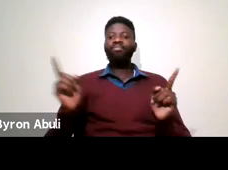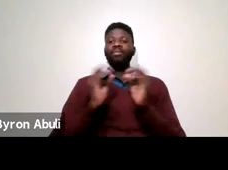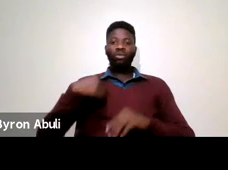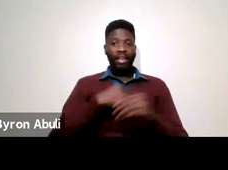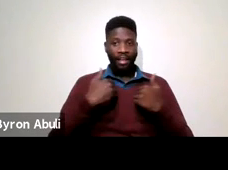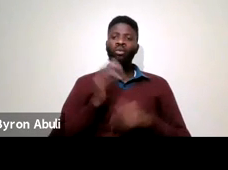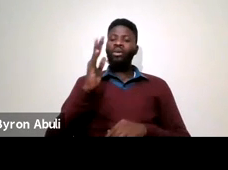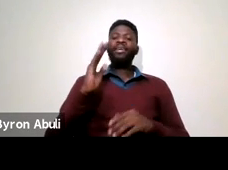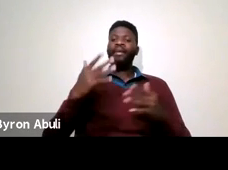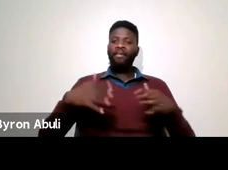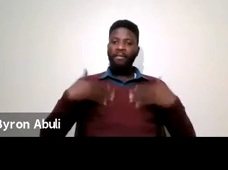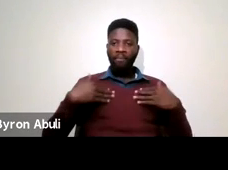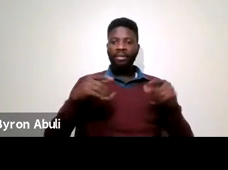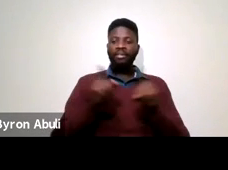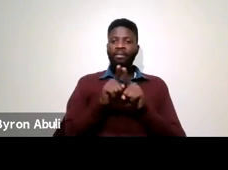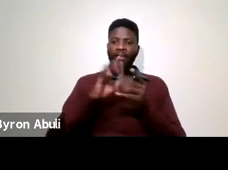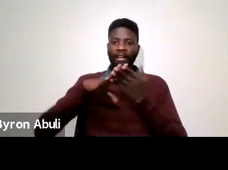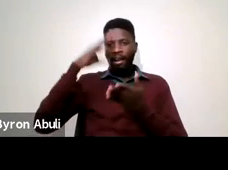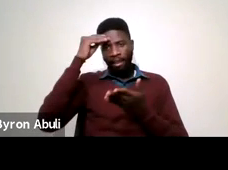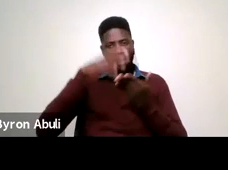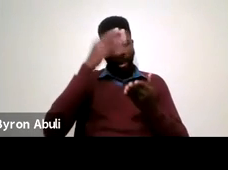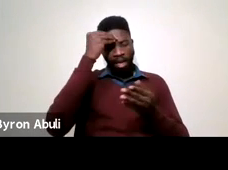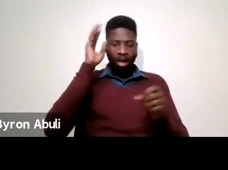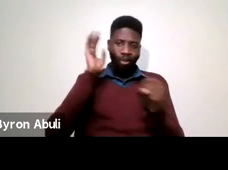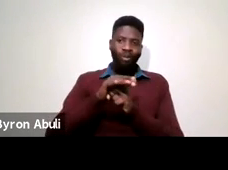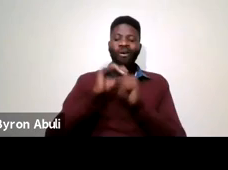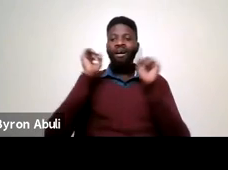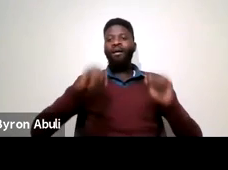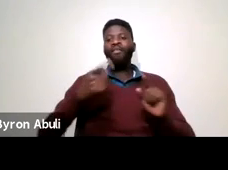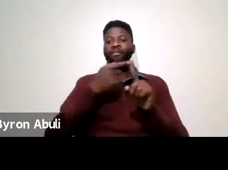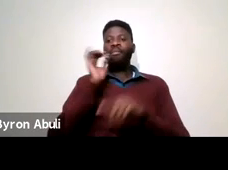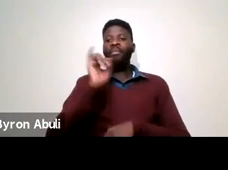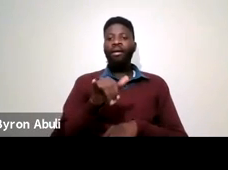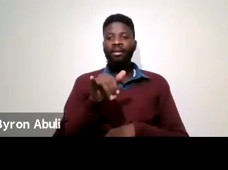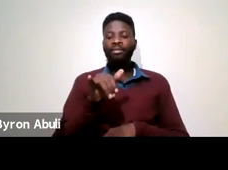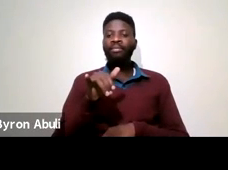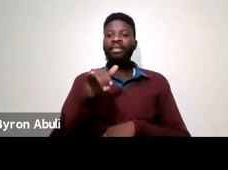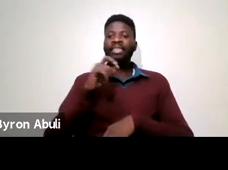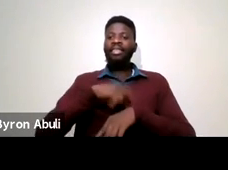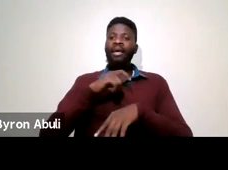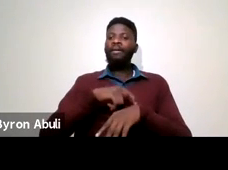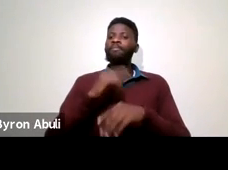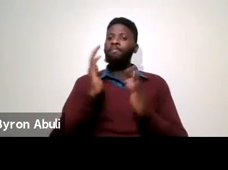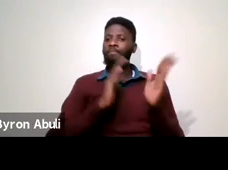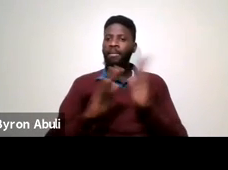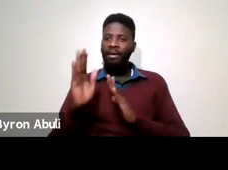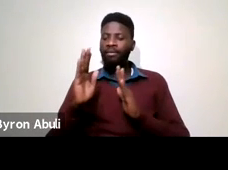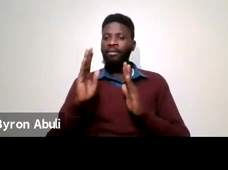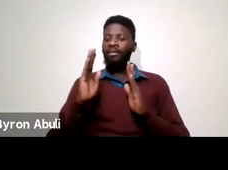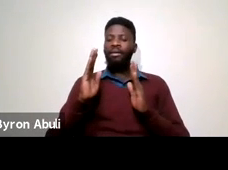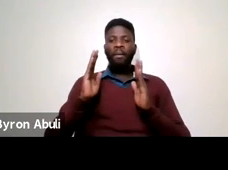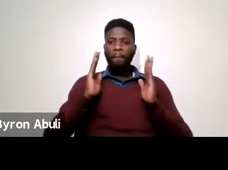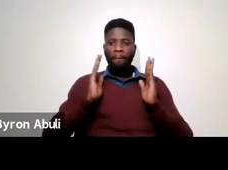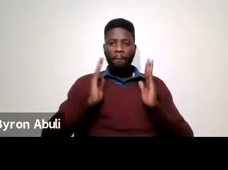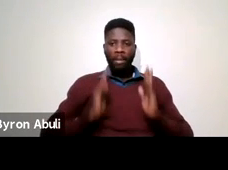exciting, and we can have a lot of learnings from it when it comes to setting our personal goals and making decisions